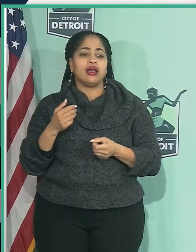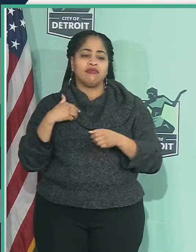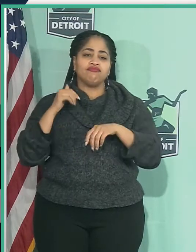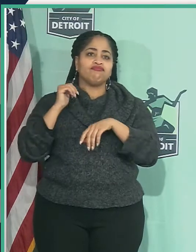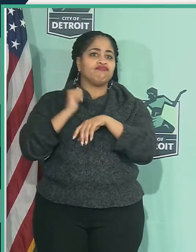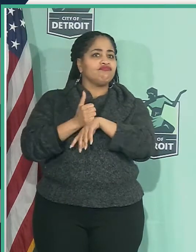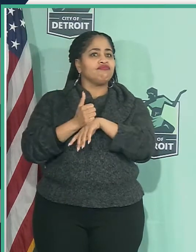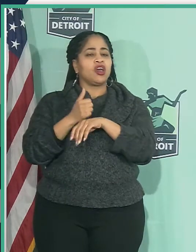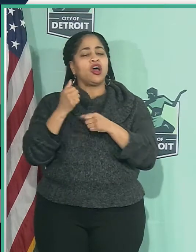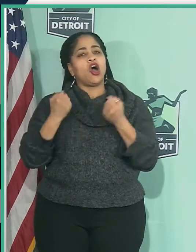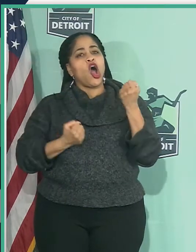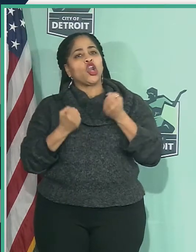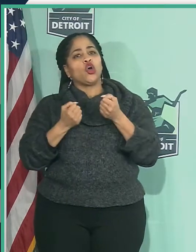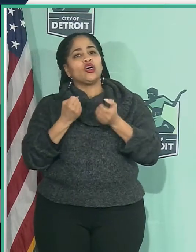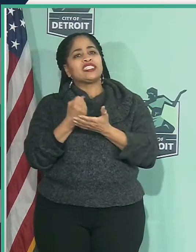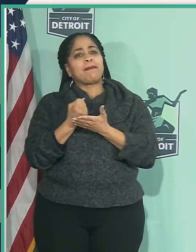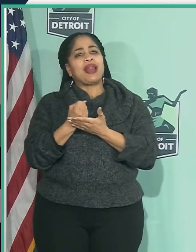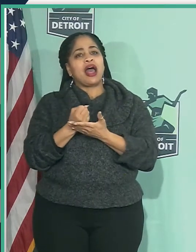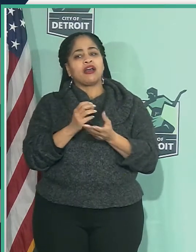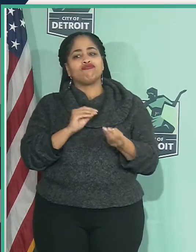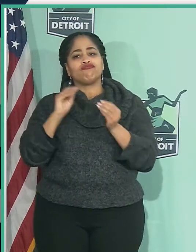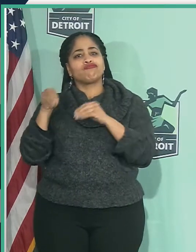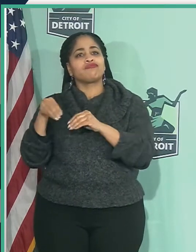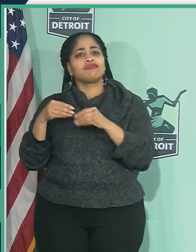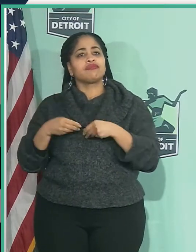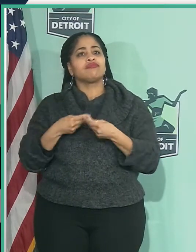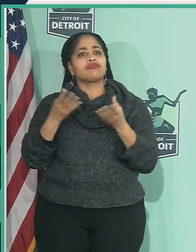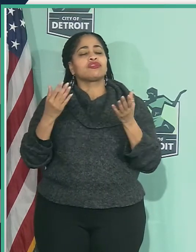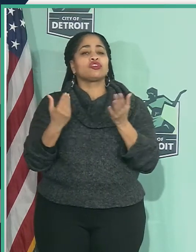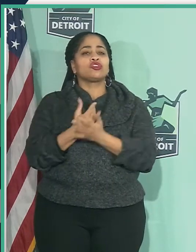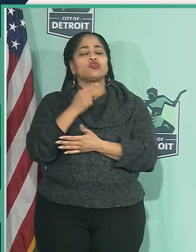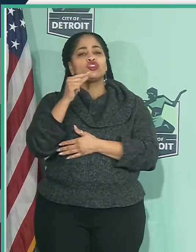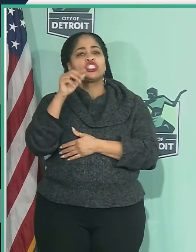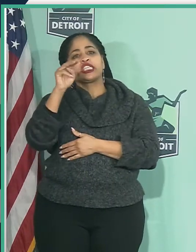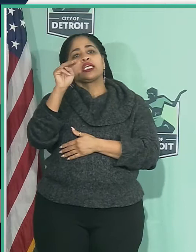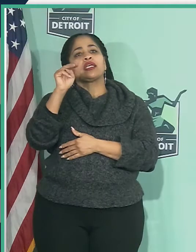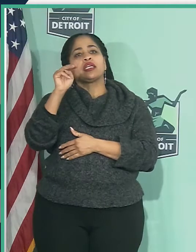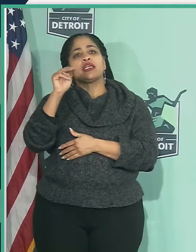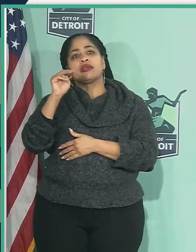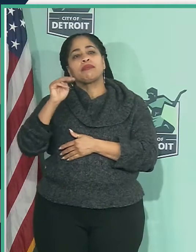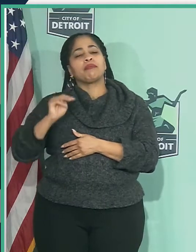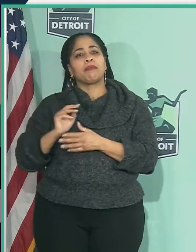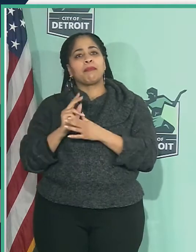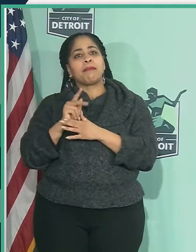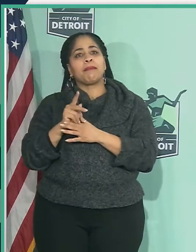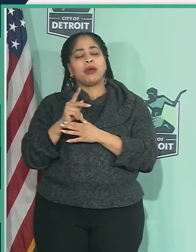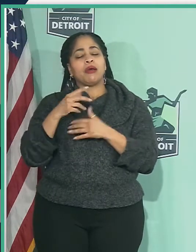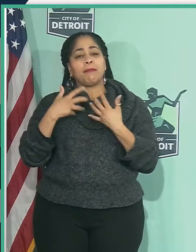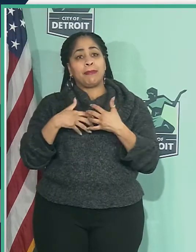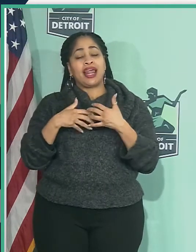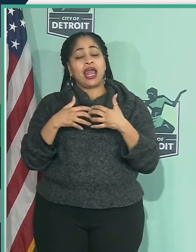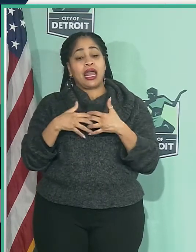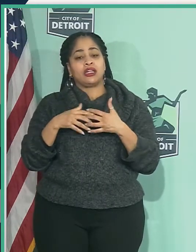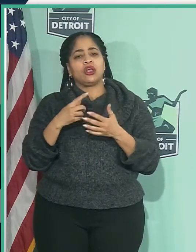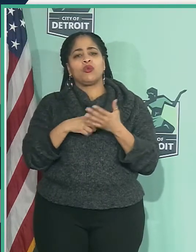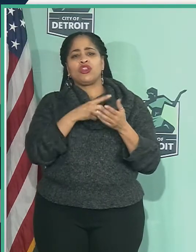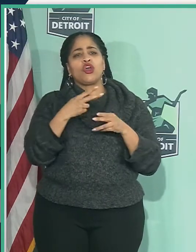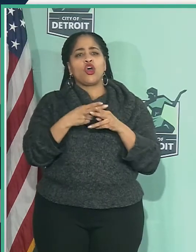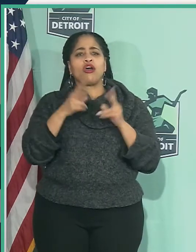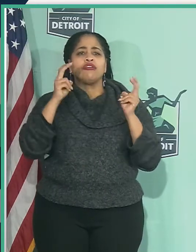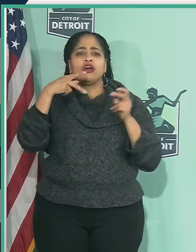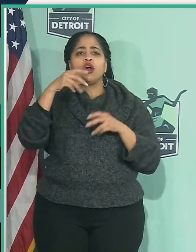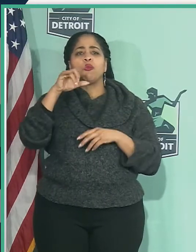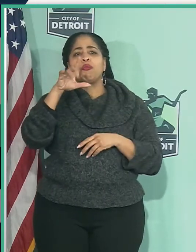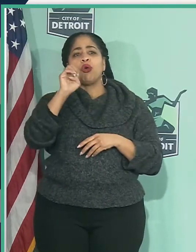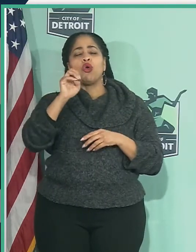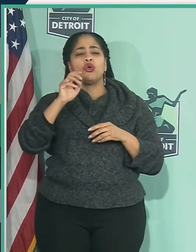supplier that will supply the new GM plant, what longtime Detroiters call Poletown, and the next